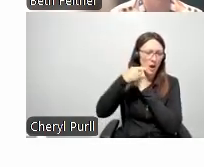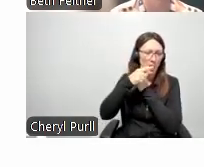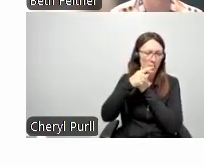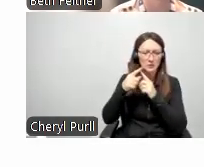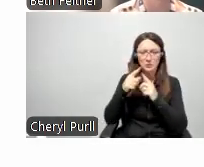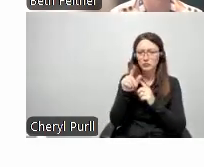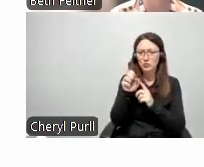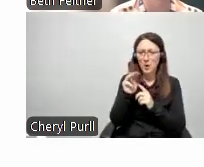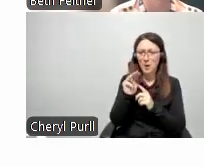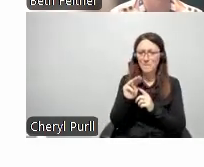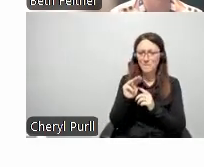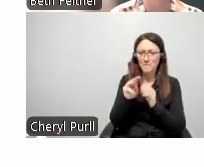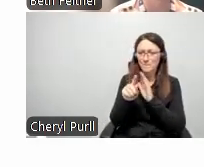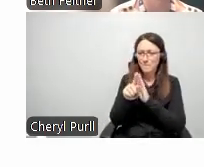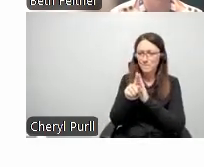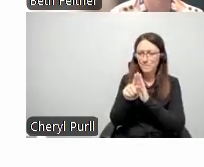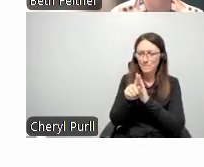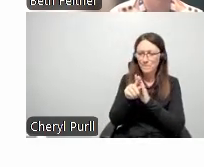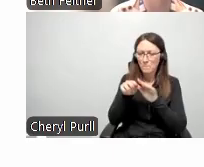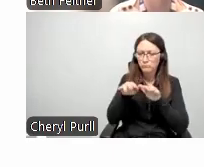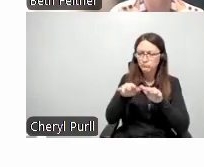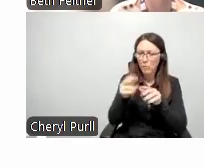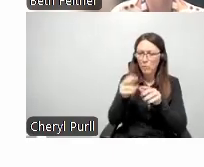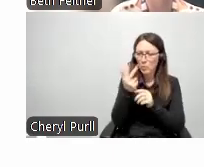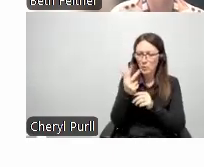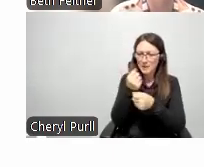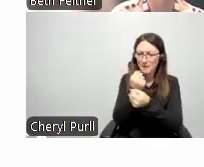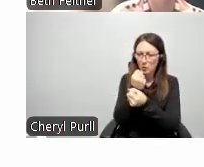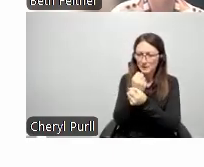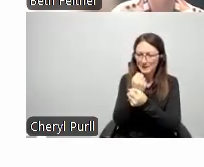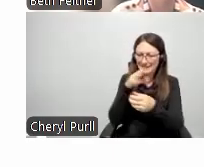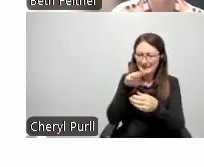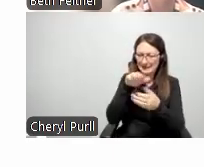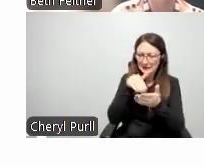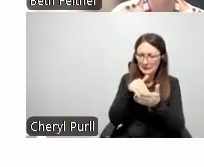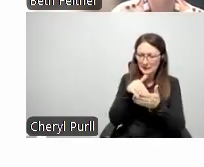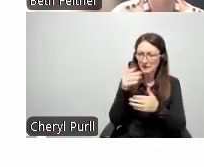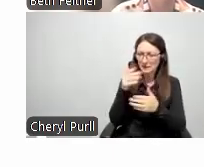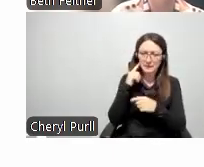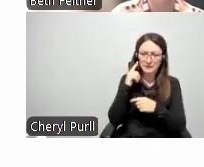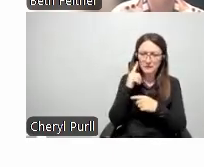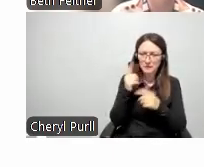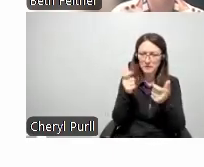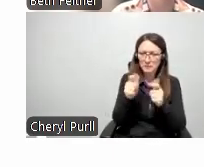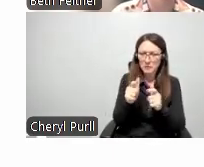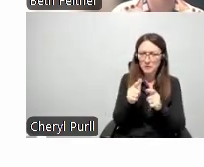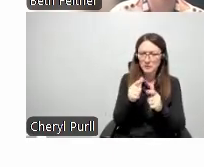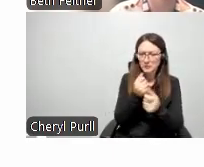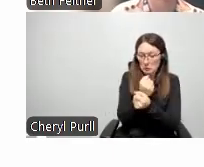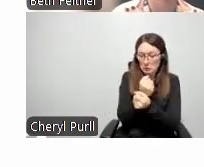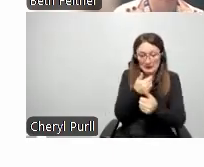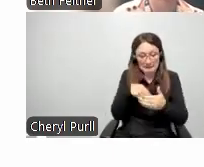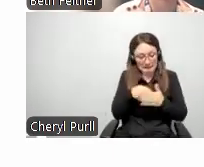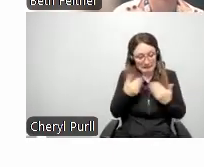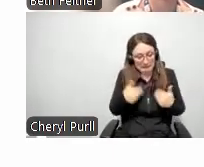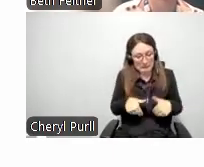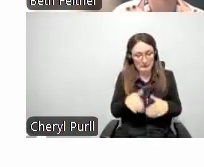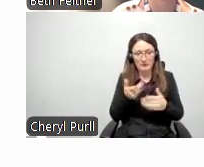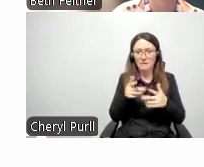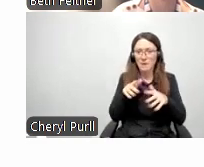these three little bones in the ear, the smallest bone in the body, actually. And these